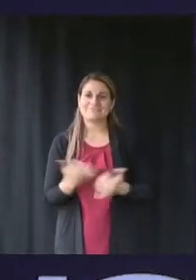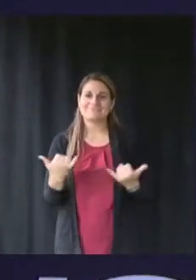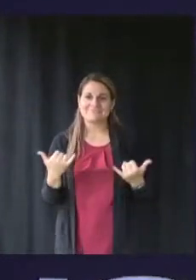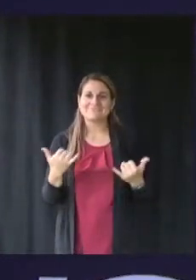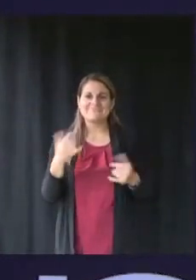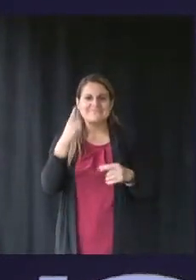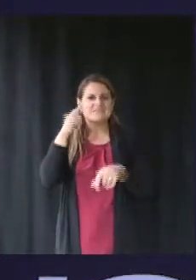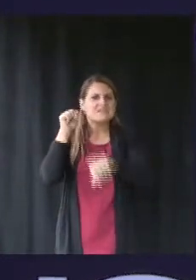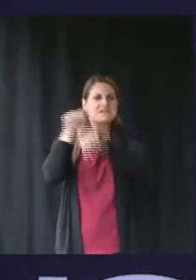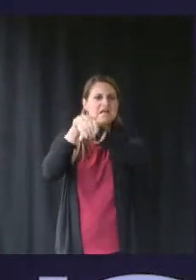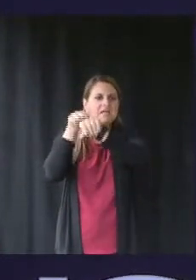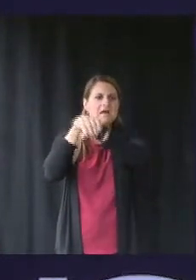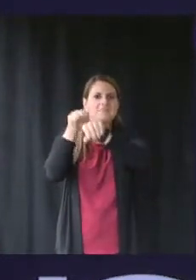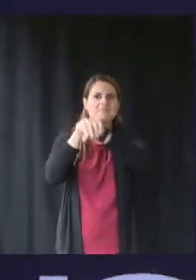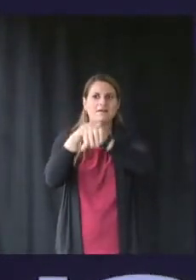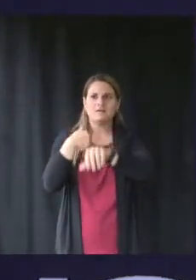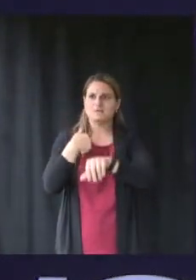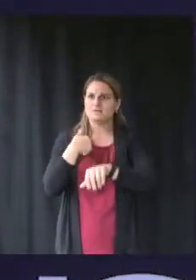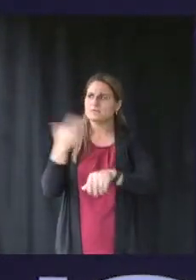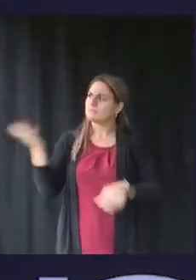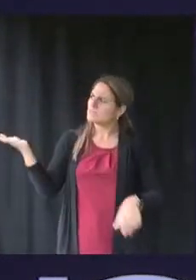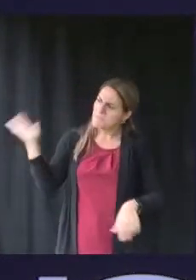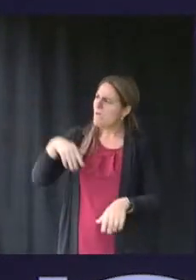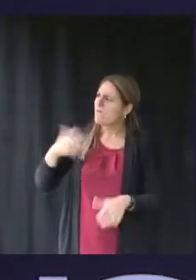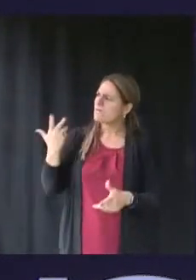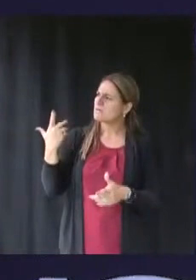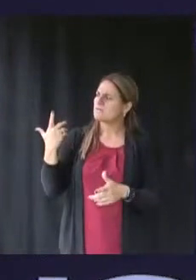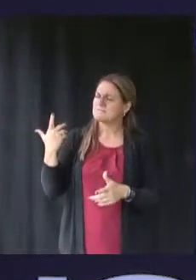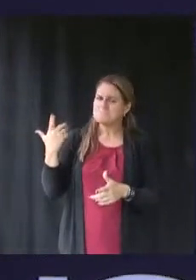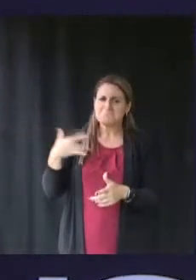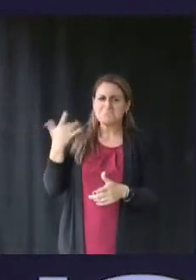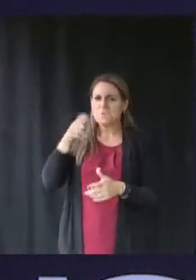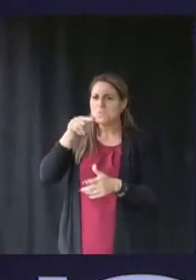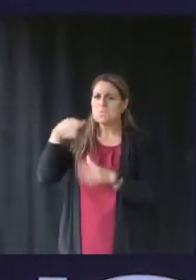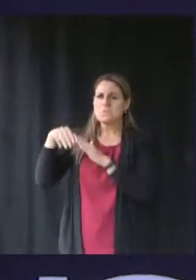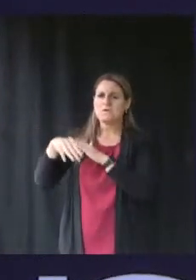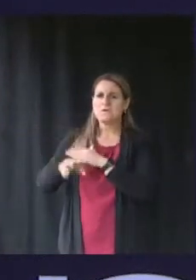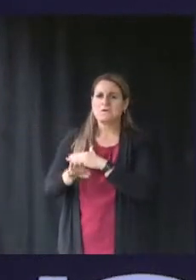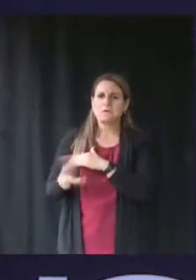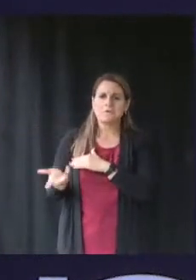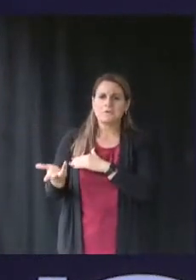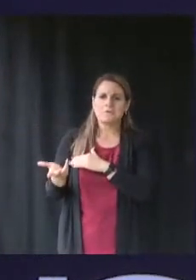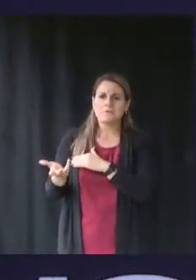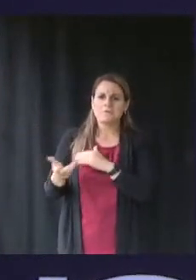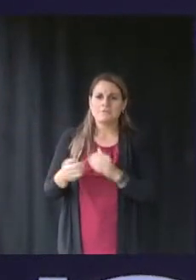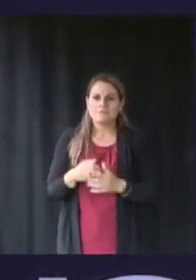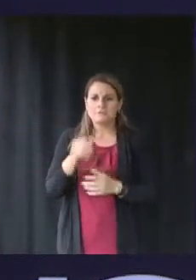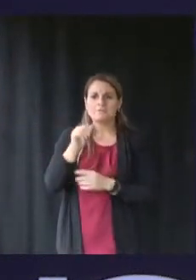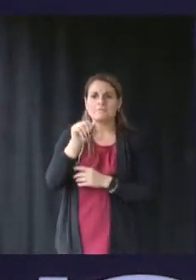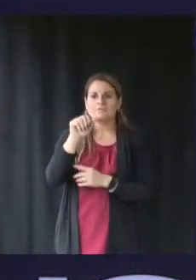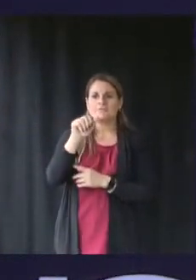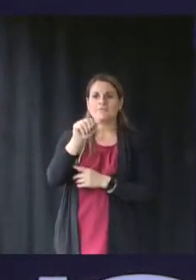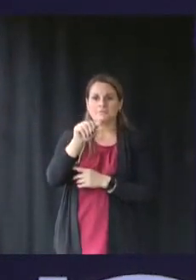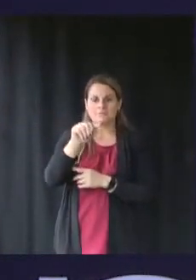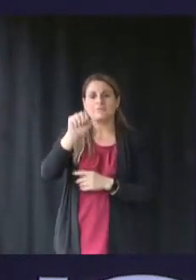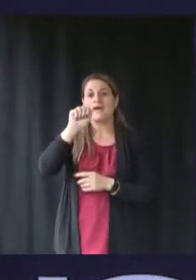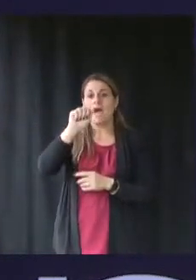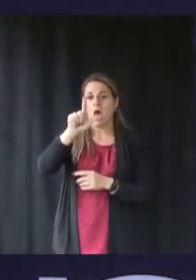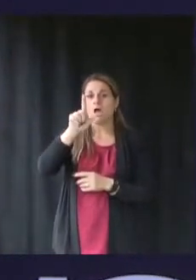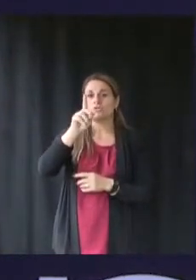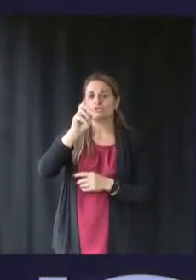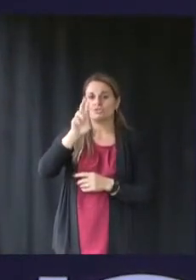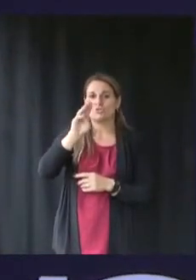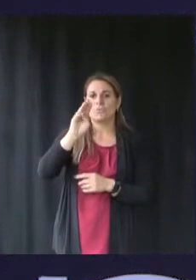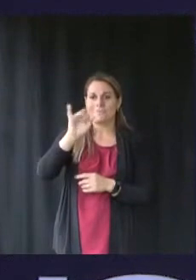I said, "Come in." And the then, is it alderman or councilman at the time? Alderman